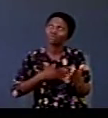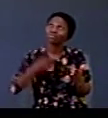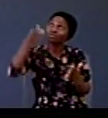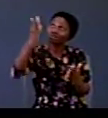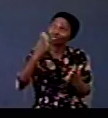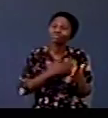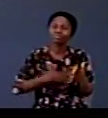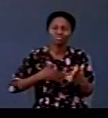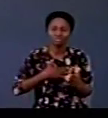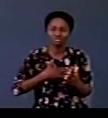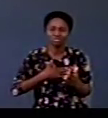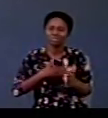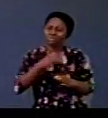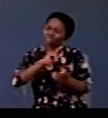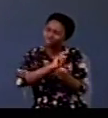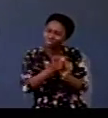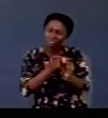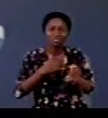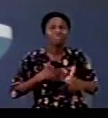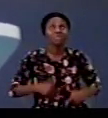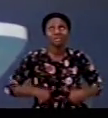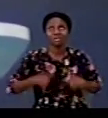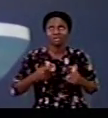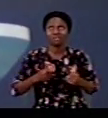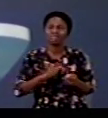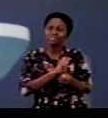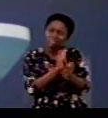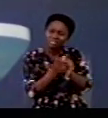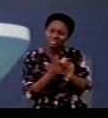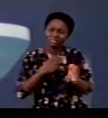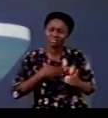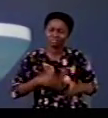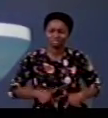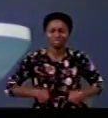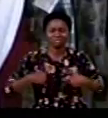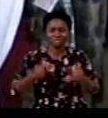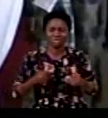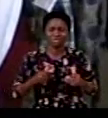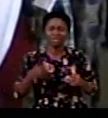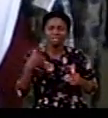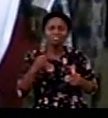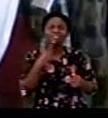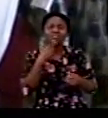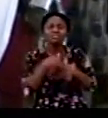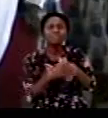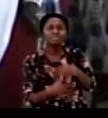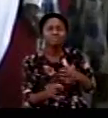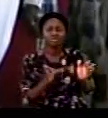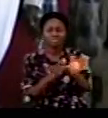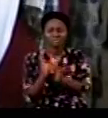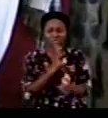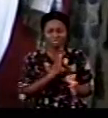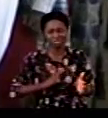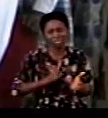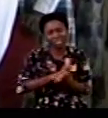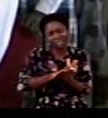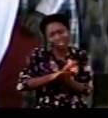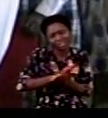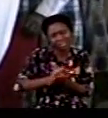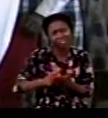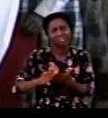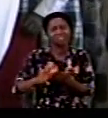Son, cleanseth us from all sin. He's cleansing you right